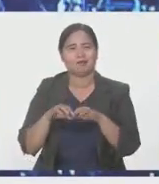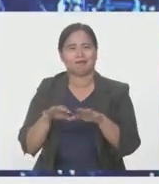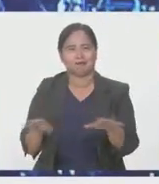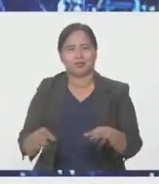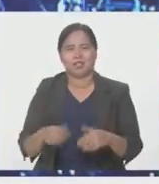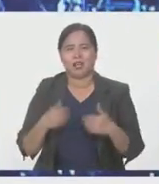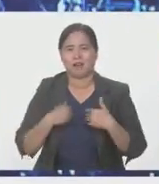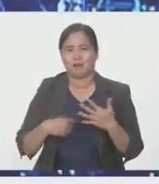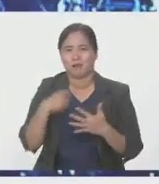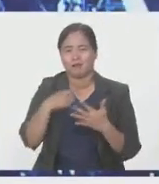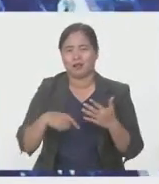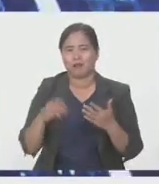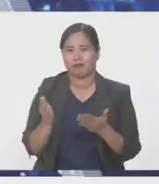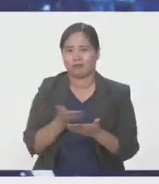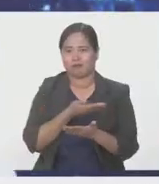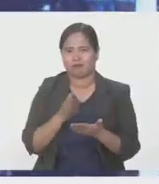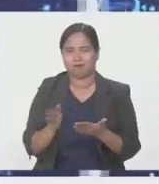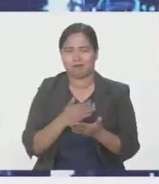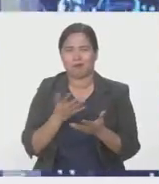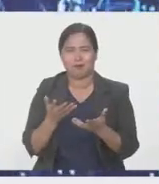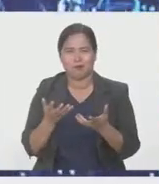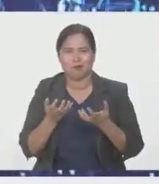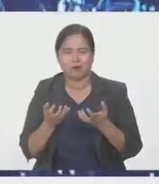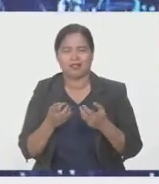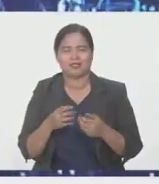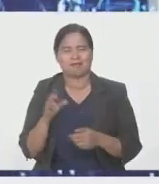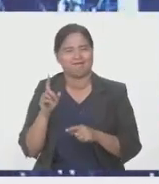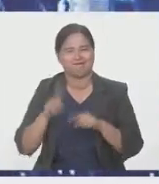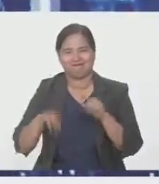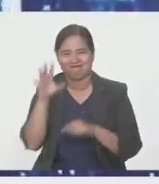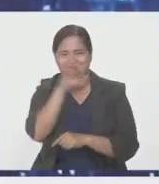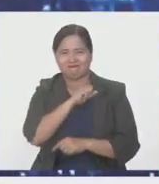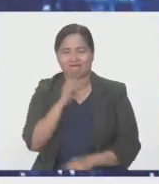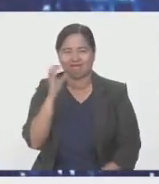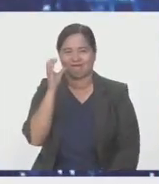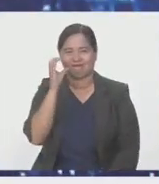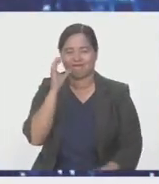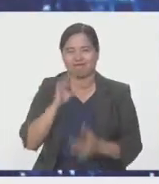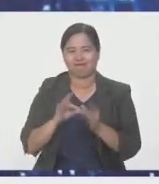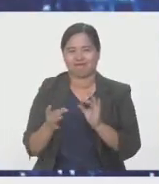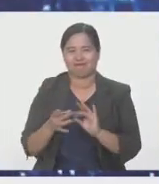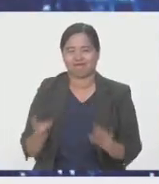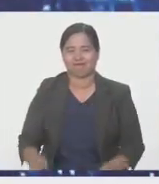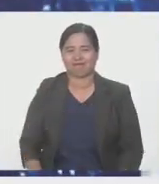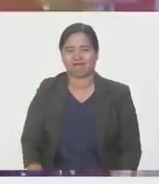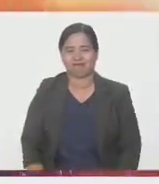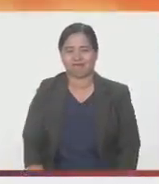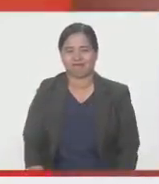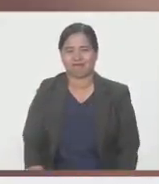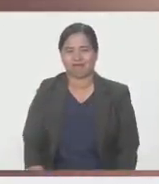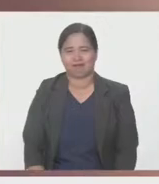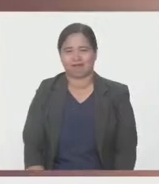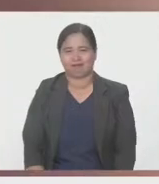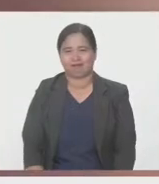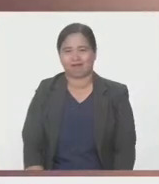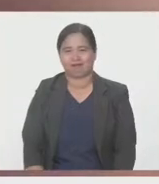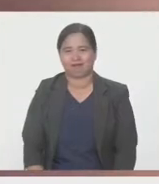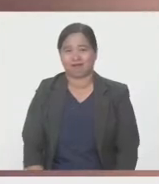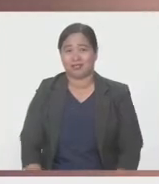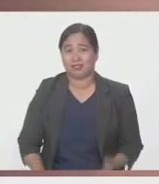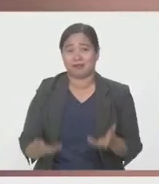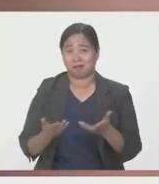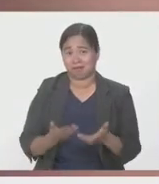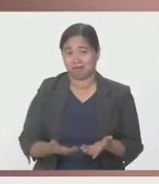featuring five surprise songs that fans surely won't want to miss. Catherine Ertula has the scoop. It's here. It's